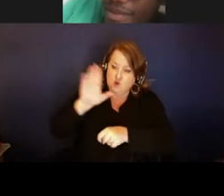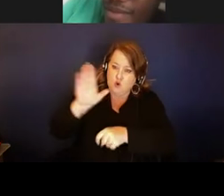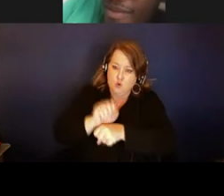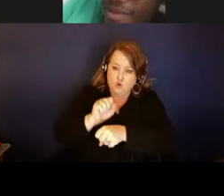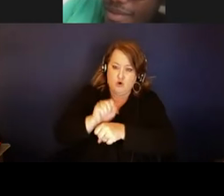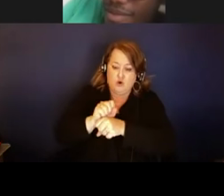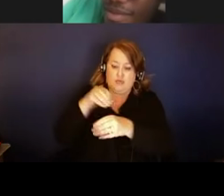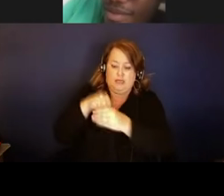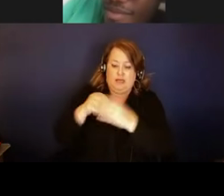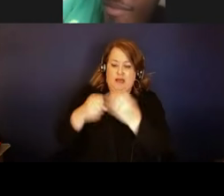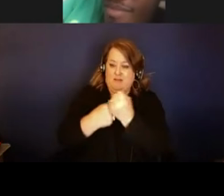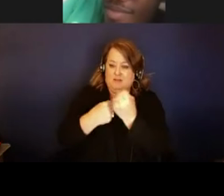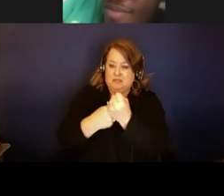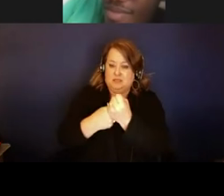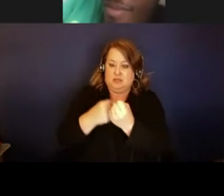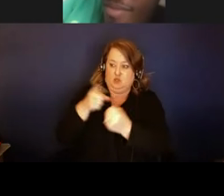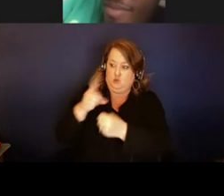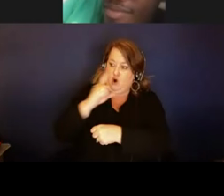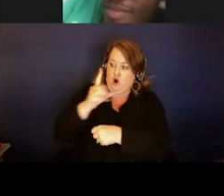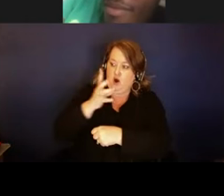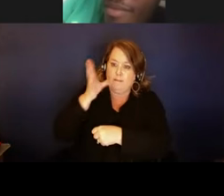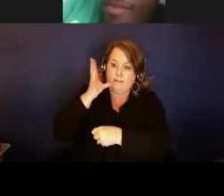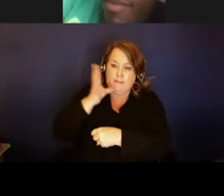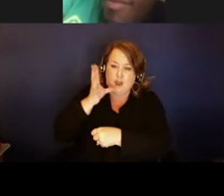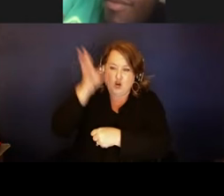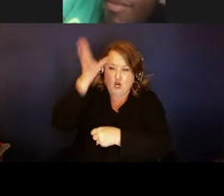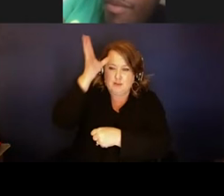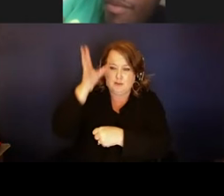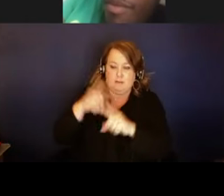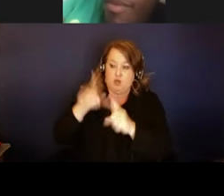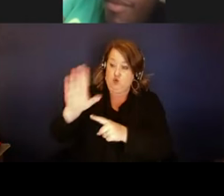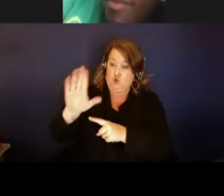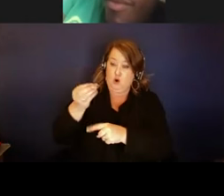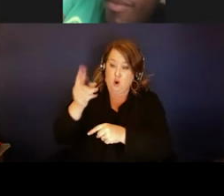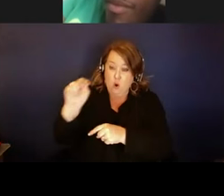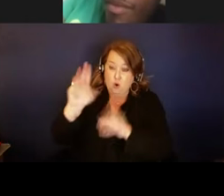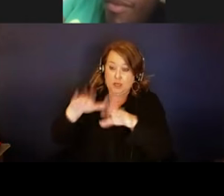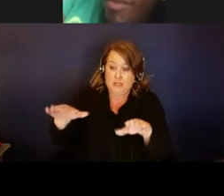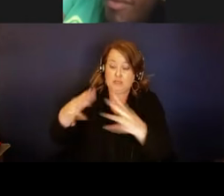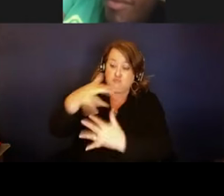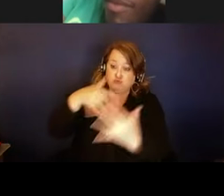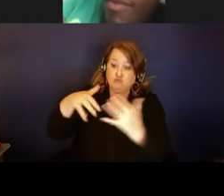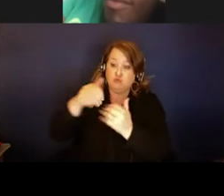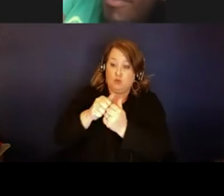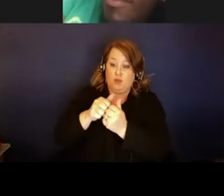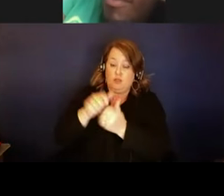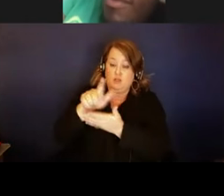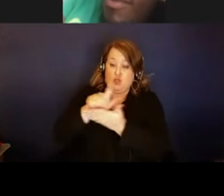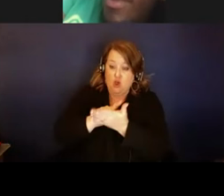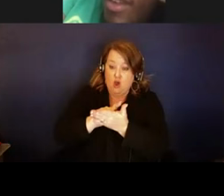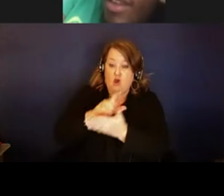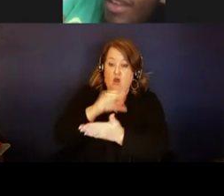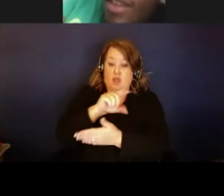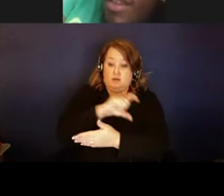but also just as a parent, the interactions that your own kids are having with law enforcement. And hopefully they won't ever